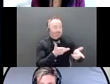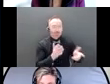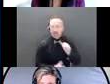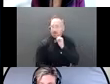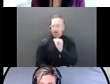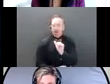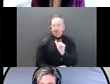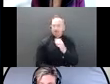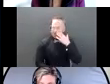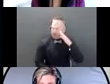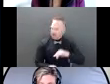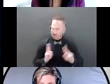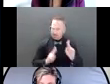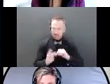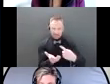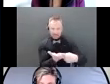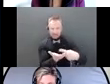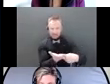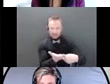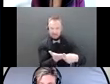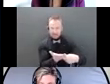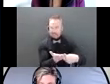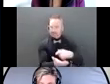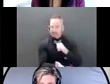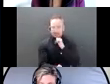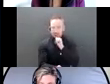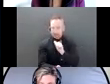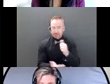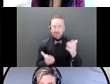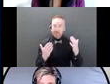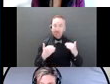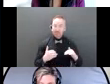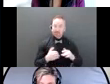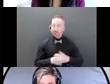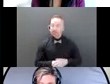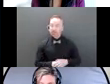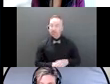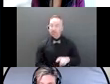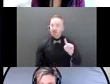Then we see that, you know what, a third of Canadians know someone that has been